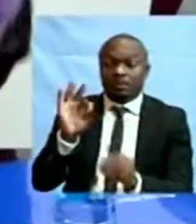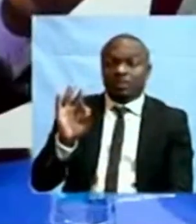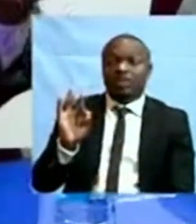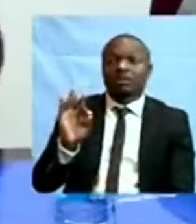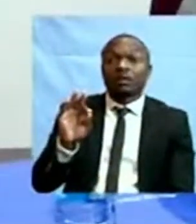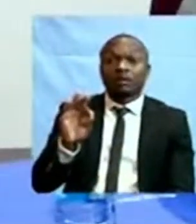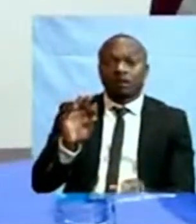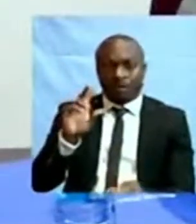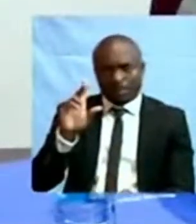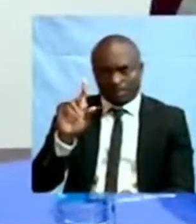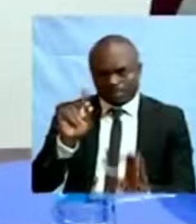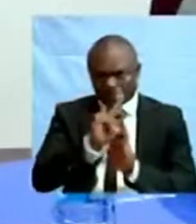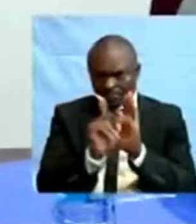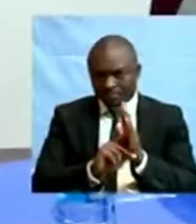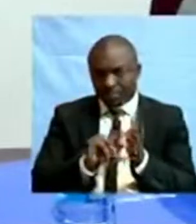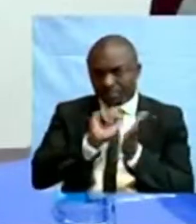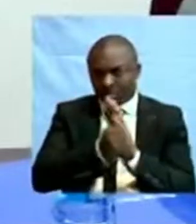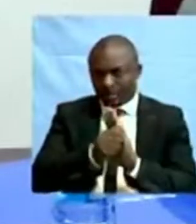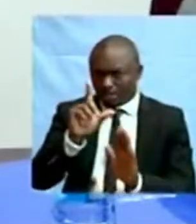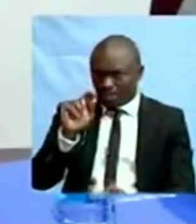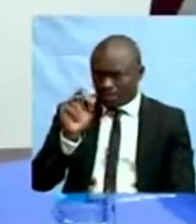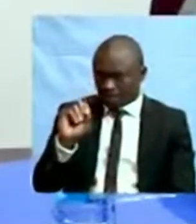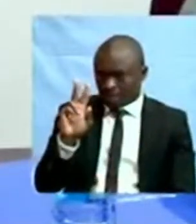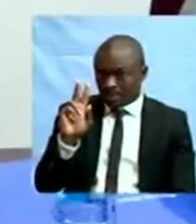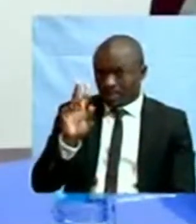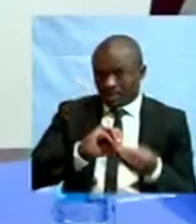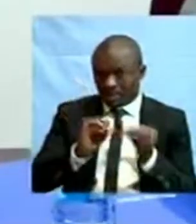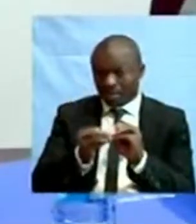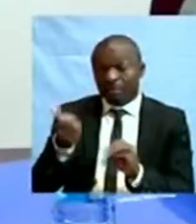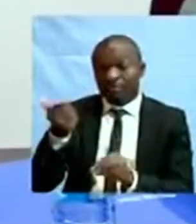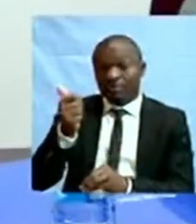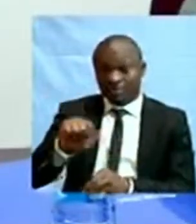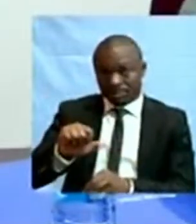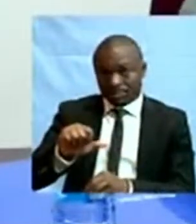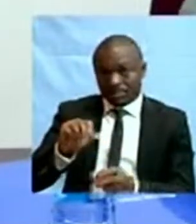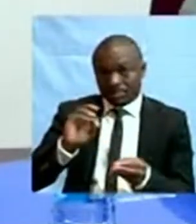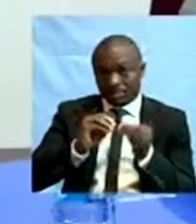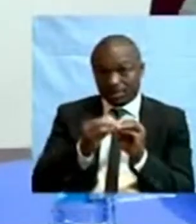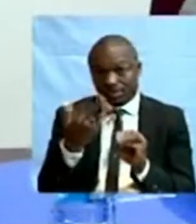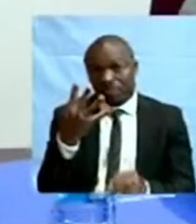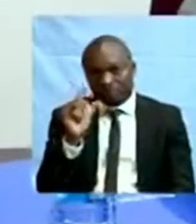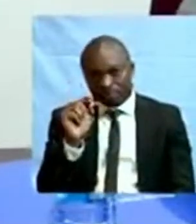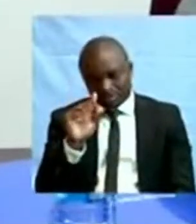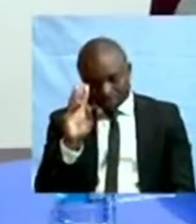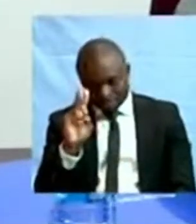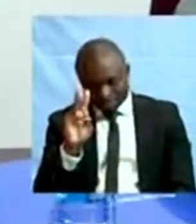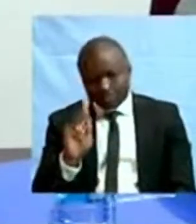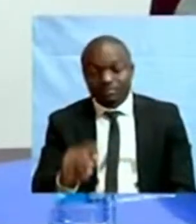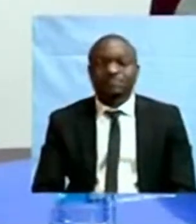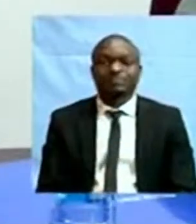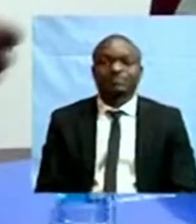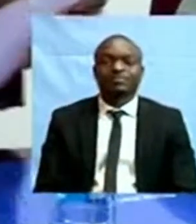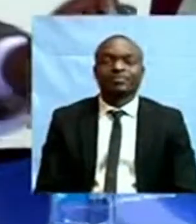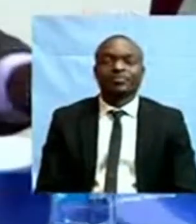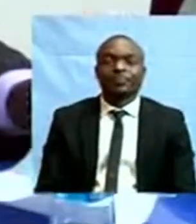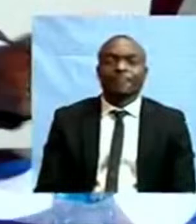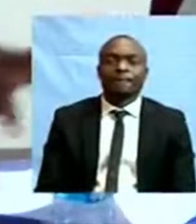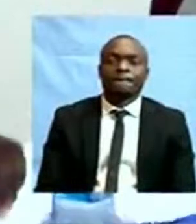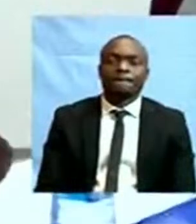of 2012, and then number 10 reinforces number 5 of 2016.